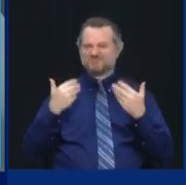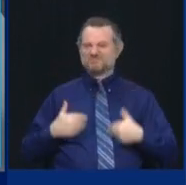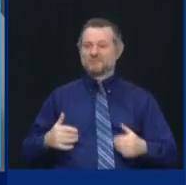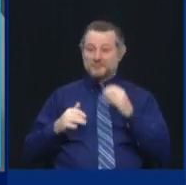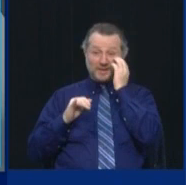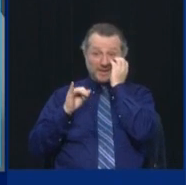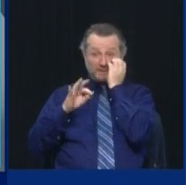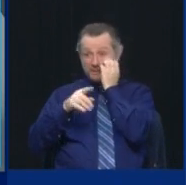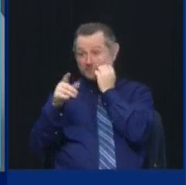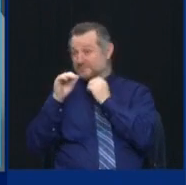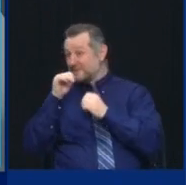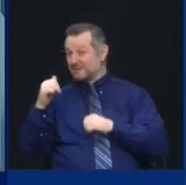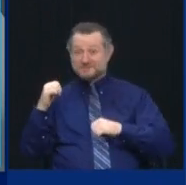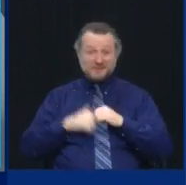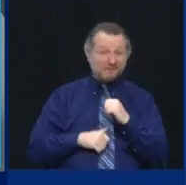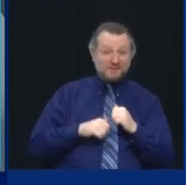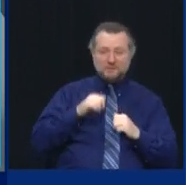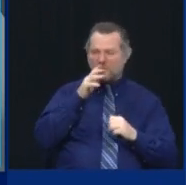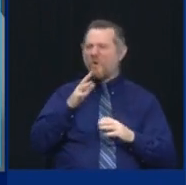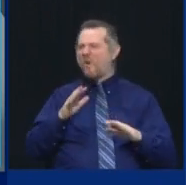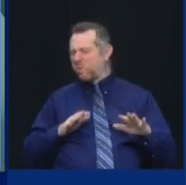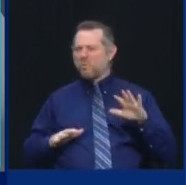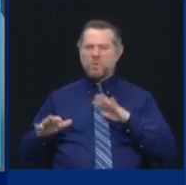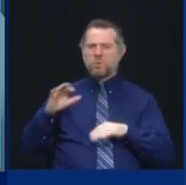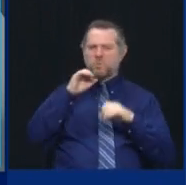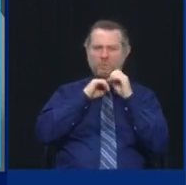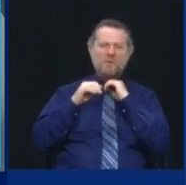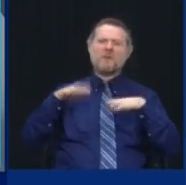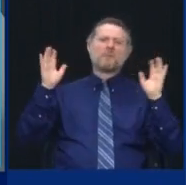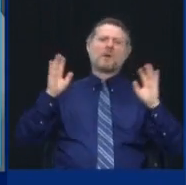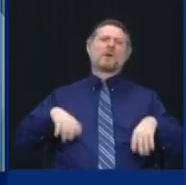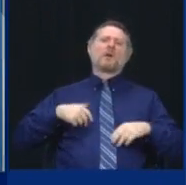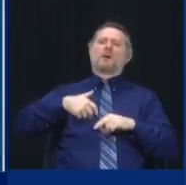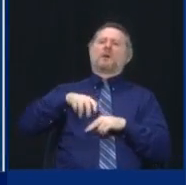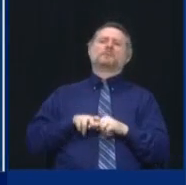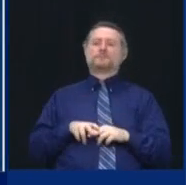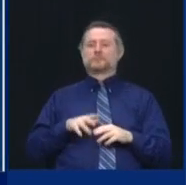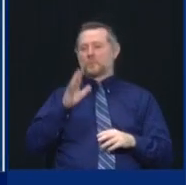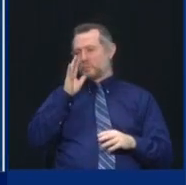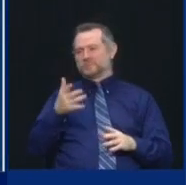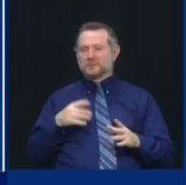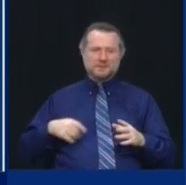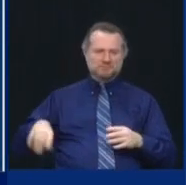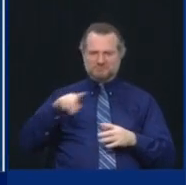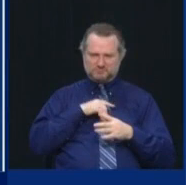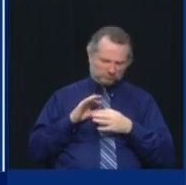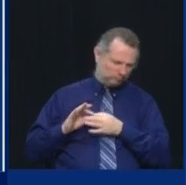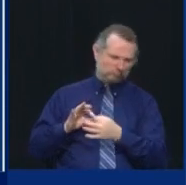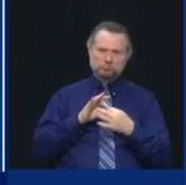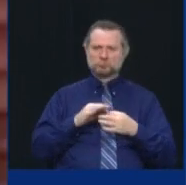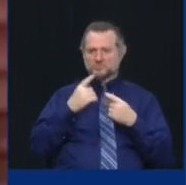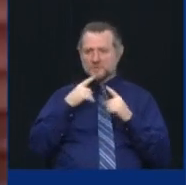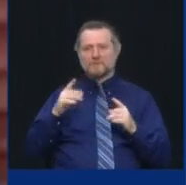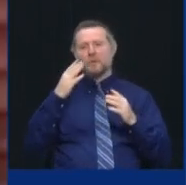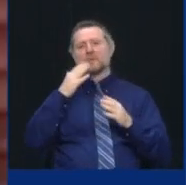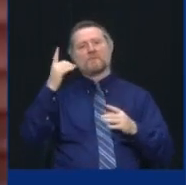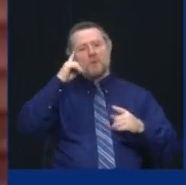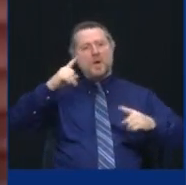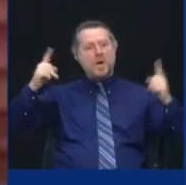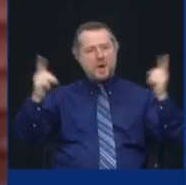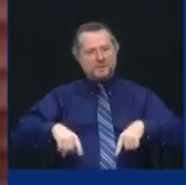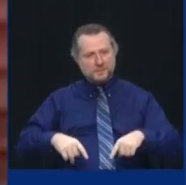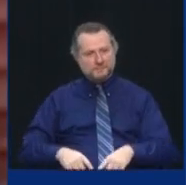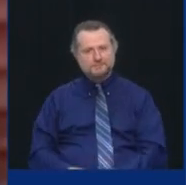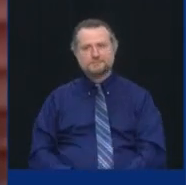this place. We have, and we will, and we'll do it together. Thank you for being here. And with